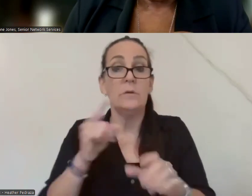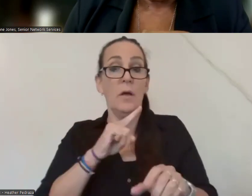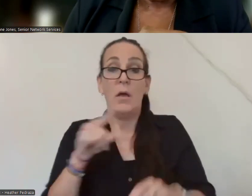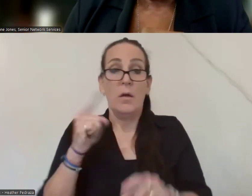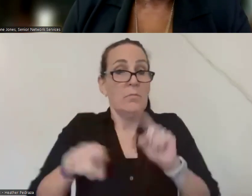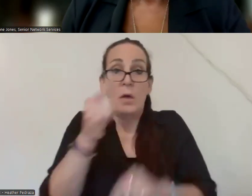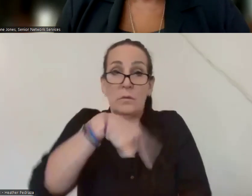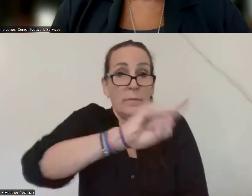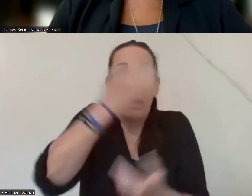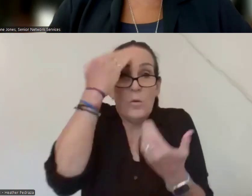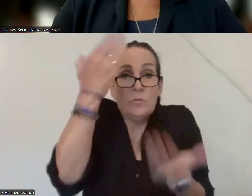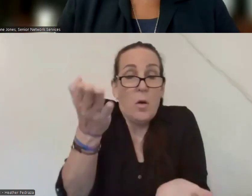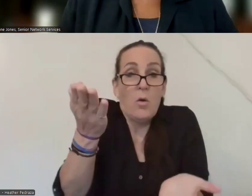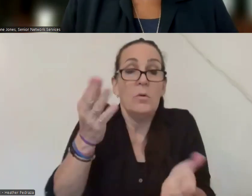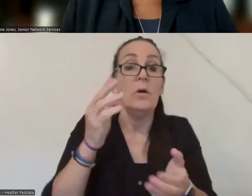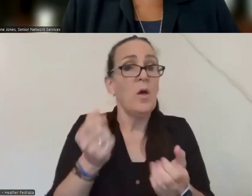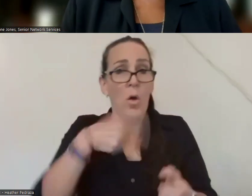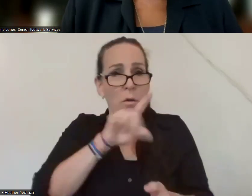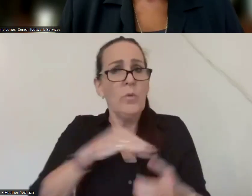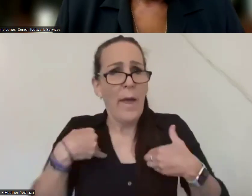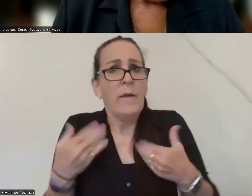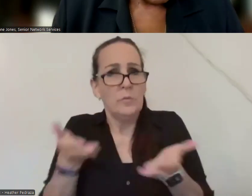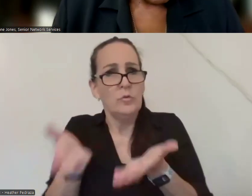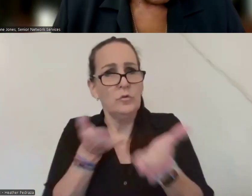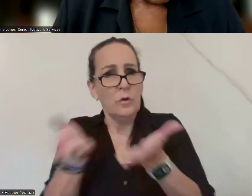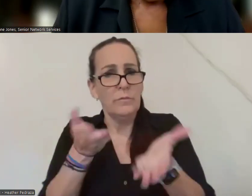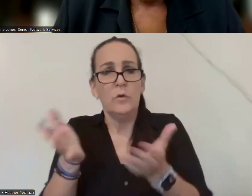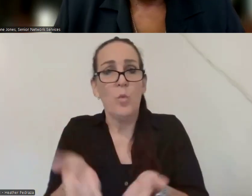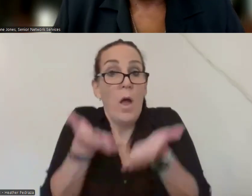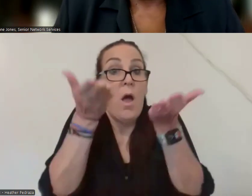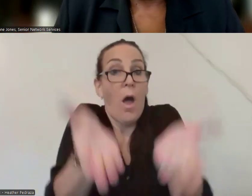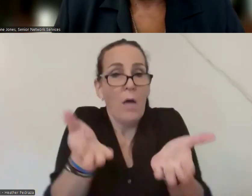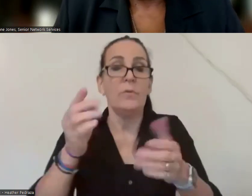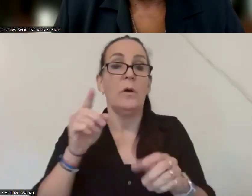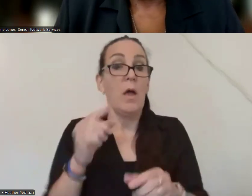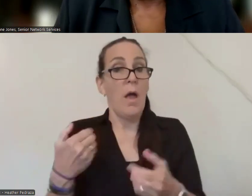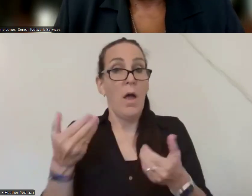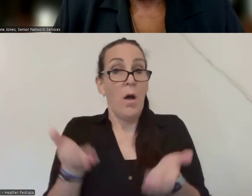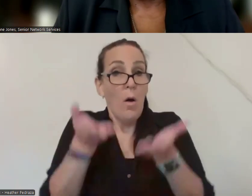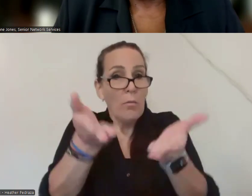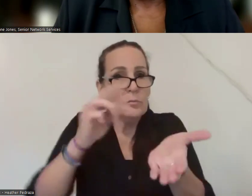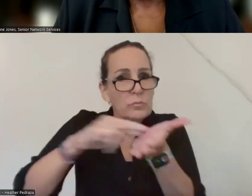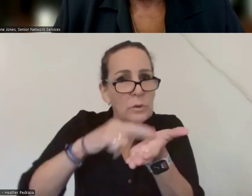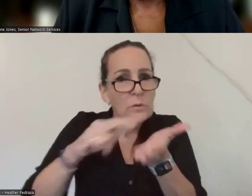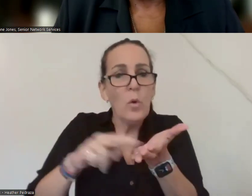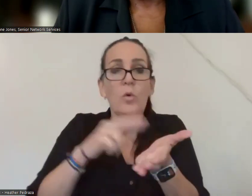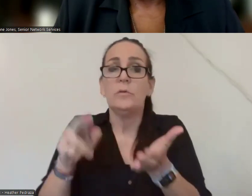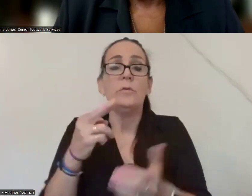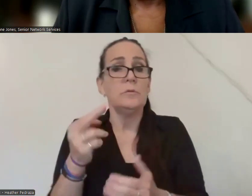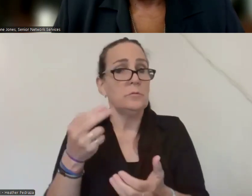out there, and sometimes, having the resources and the understanding, it's out there.